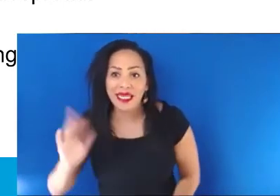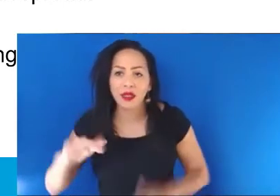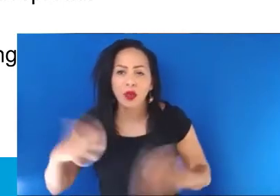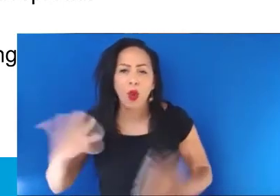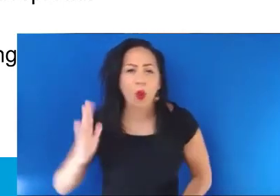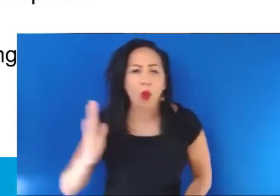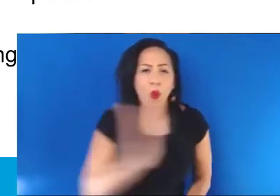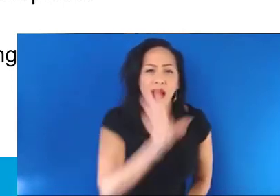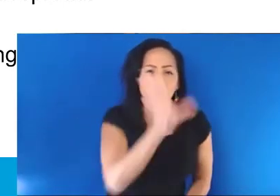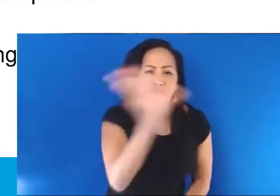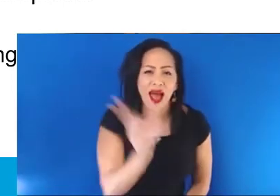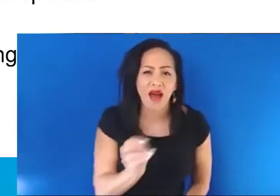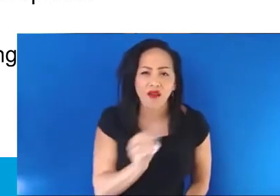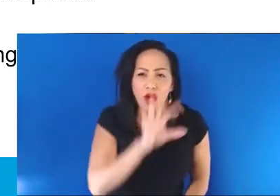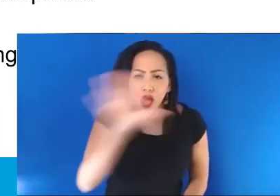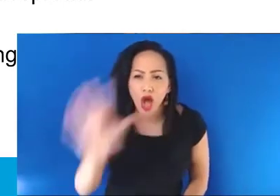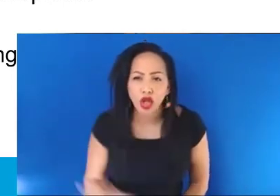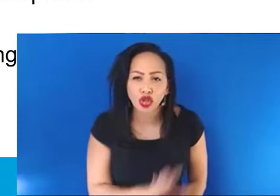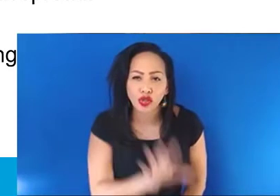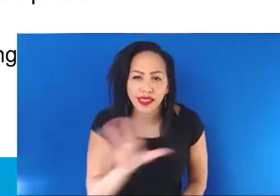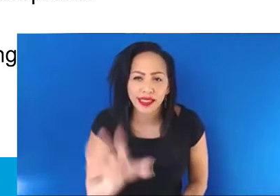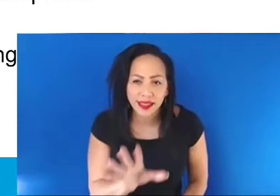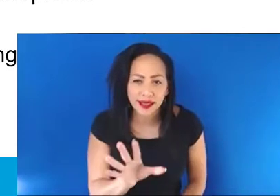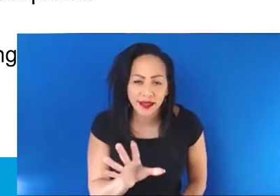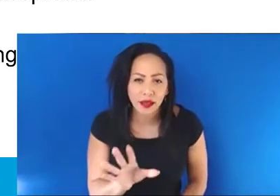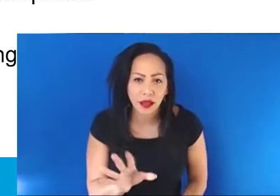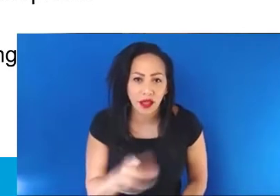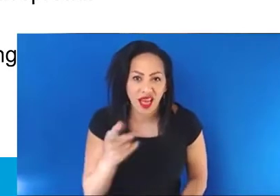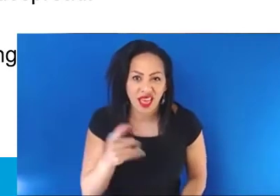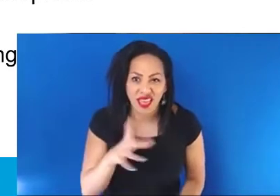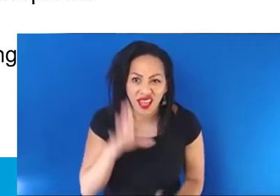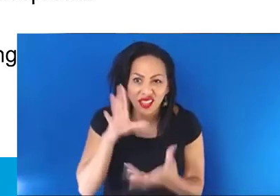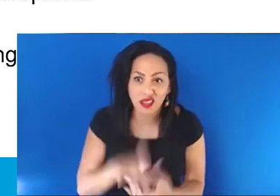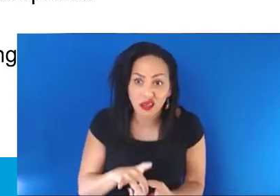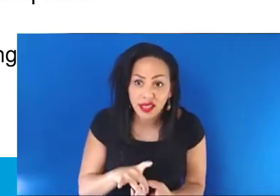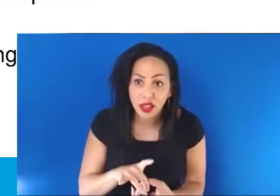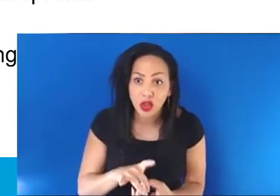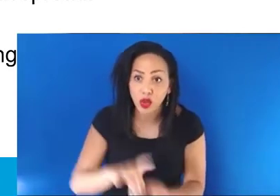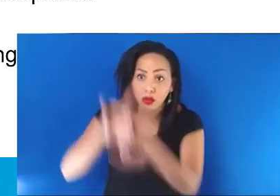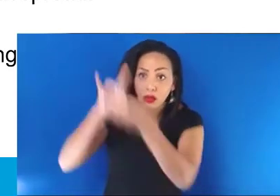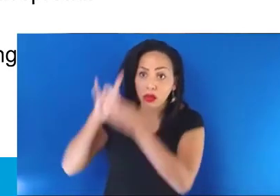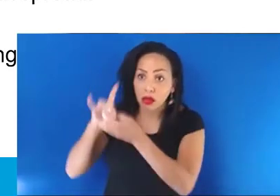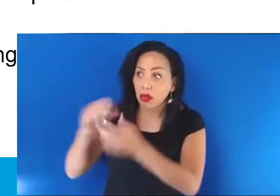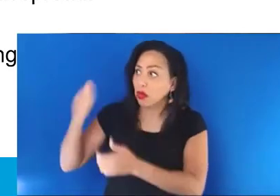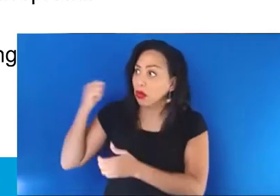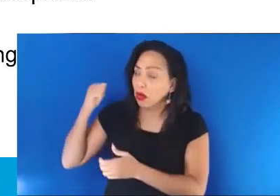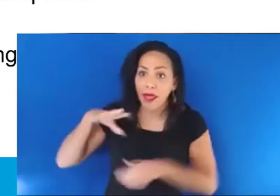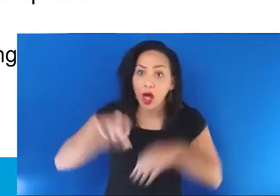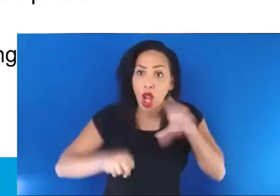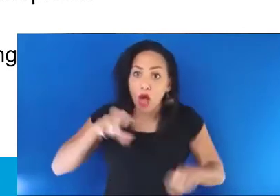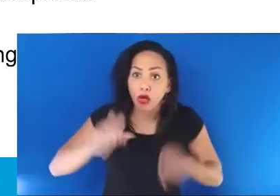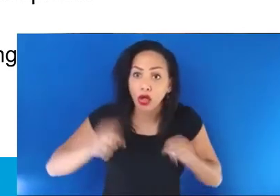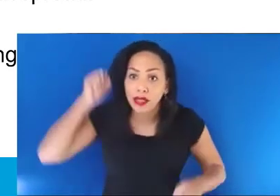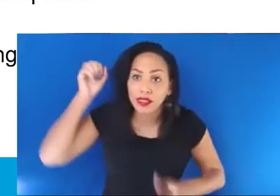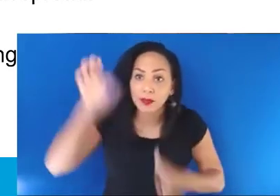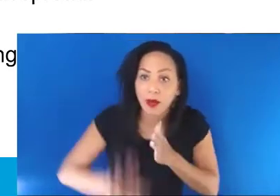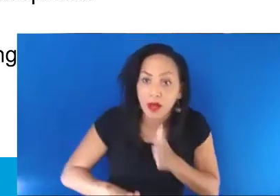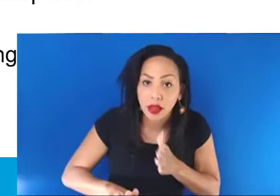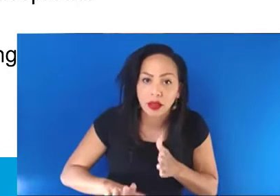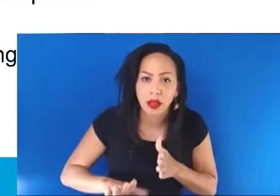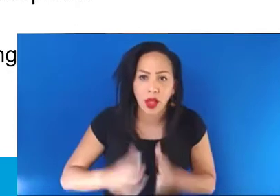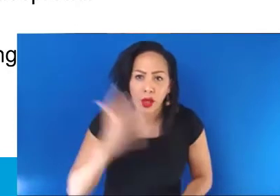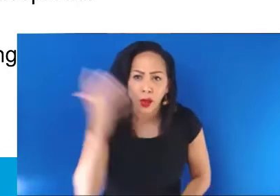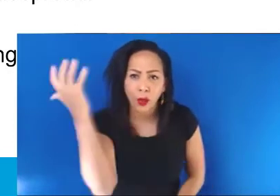of that is closely related to the colonial experience in those countries. So where there are quite profound